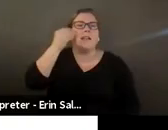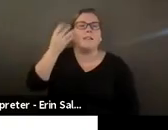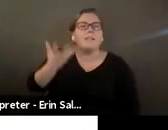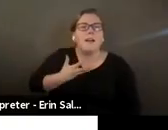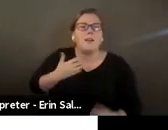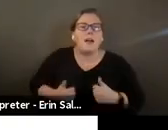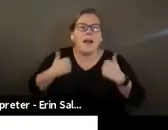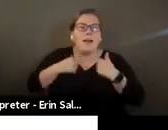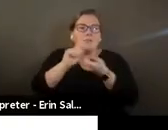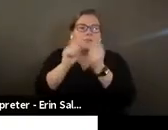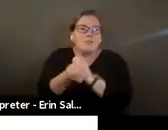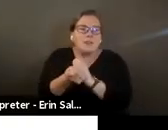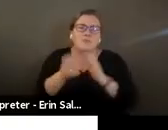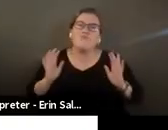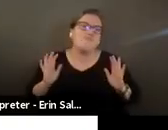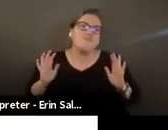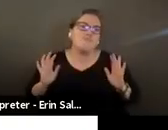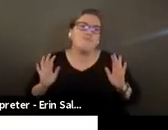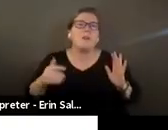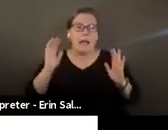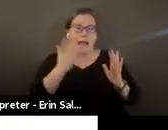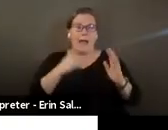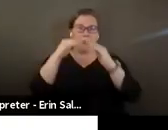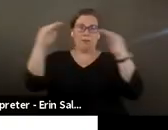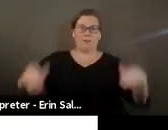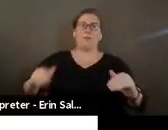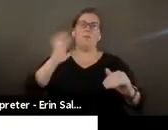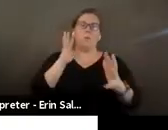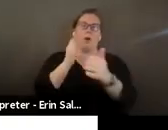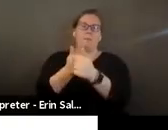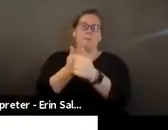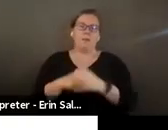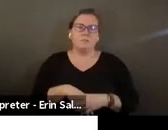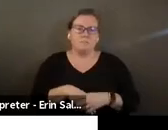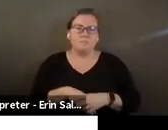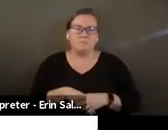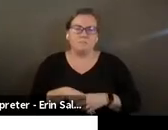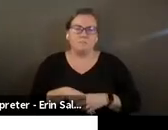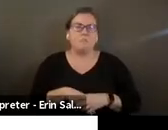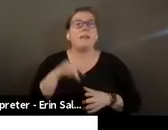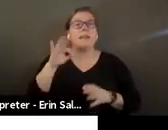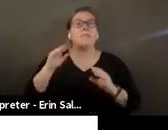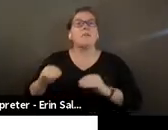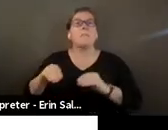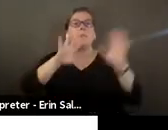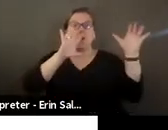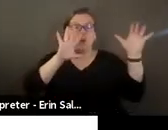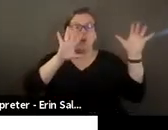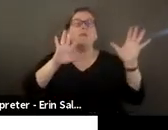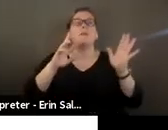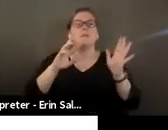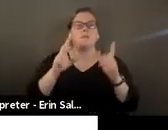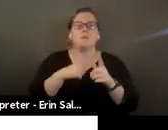their address has changed, and we will update it in our system. If they are moving out of state, we will ask that the device